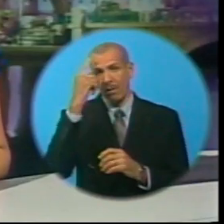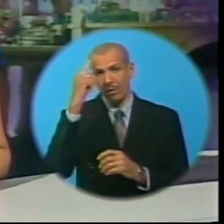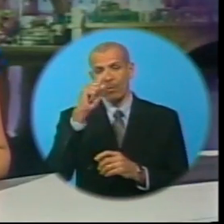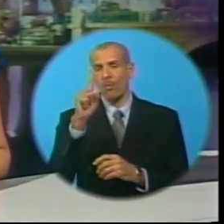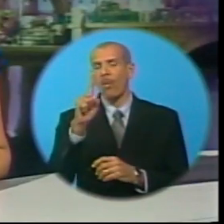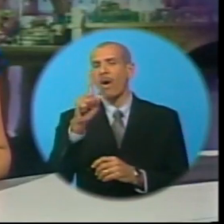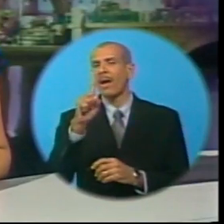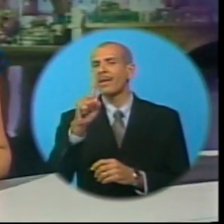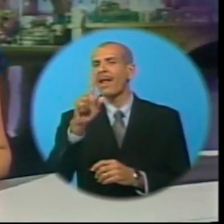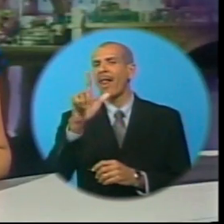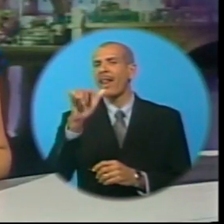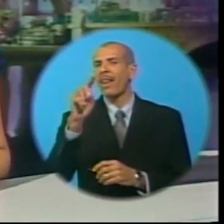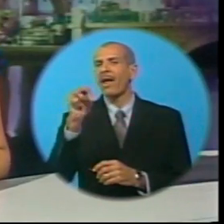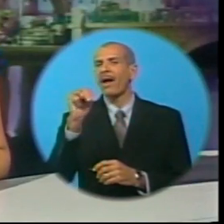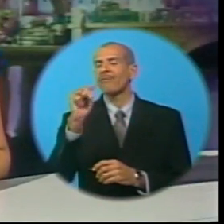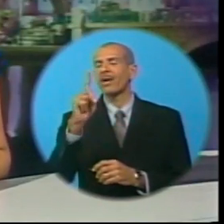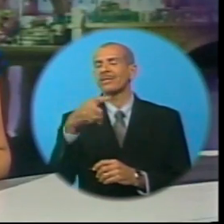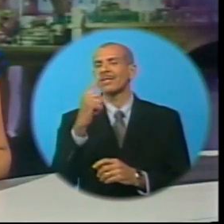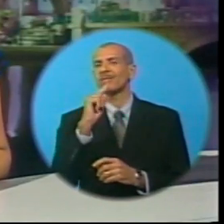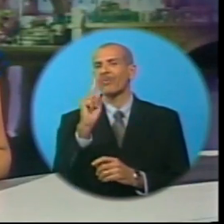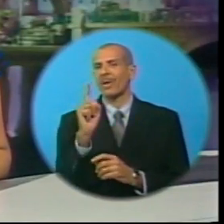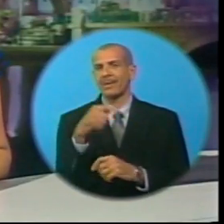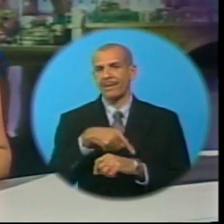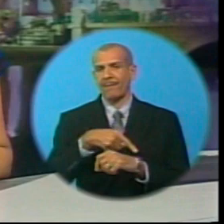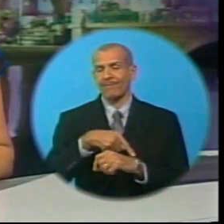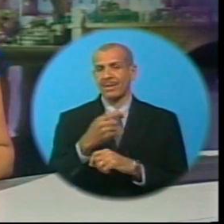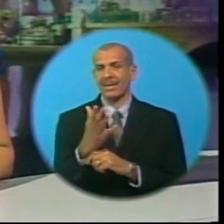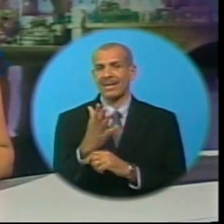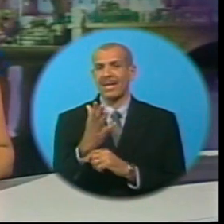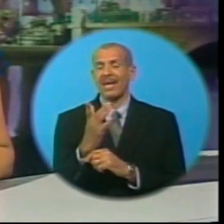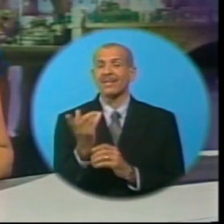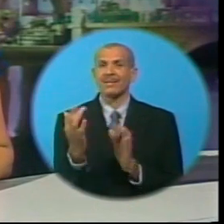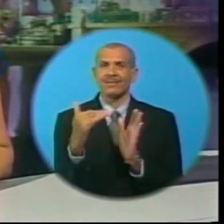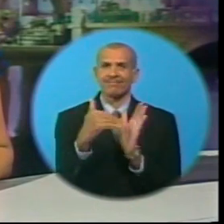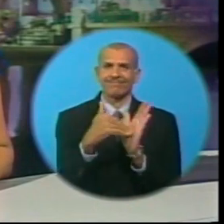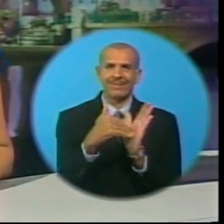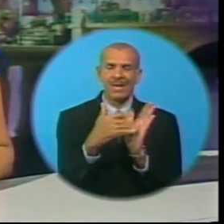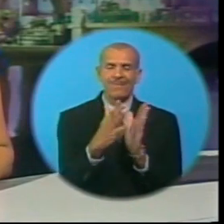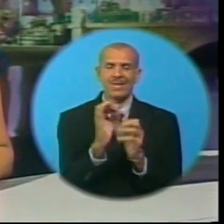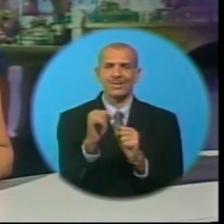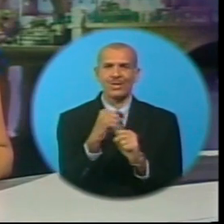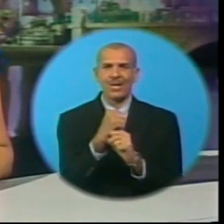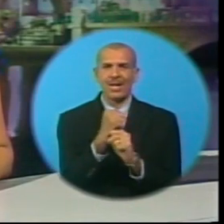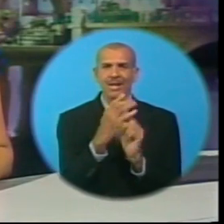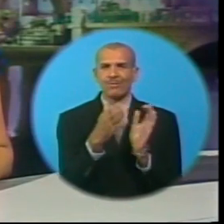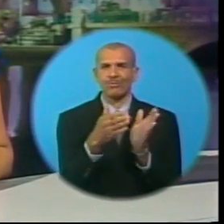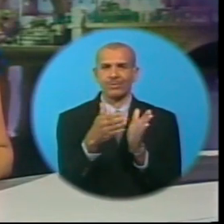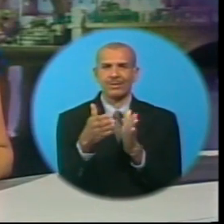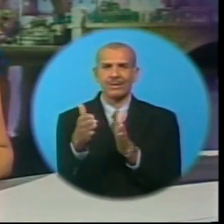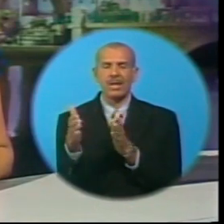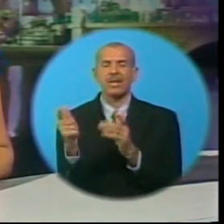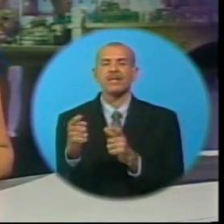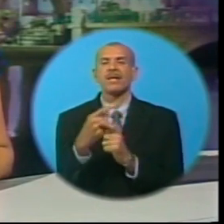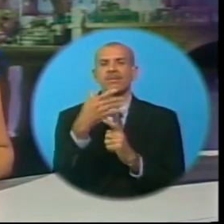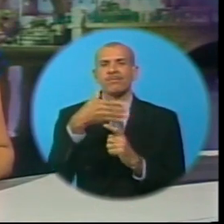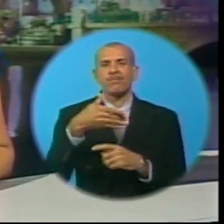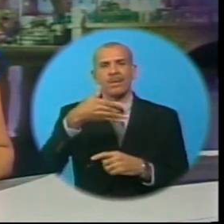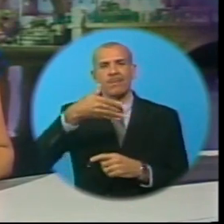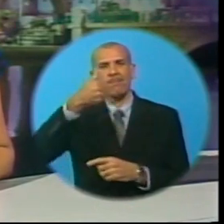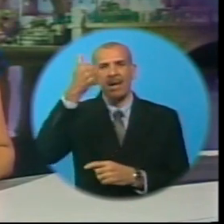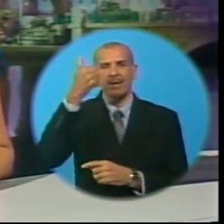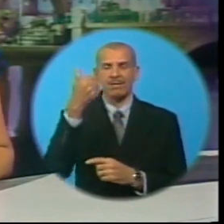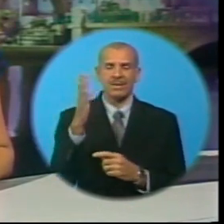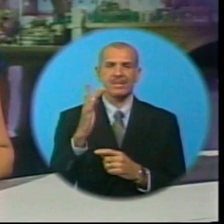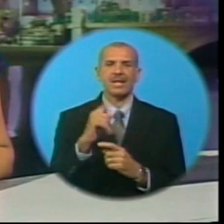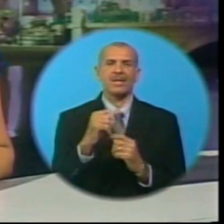Love concert was a one-off event, think again. The event is back again this year, and organizers are promising bigger and better things at